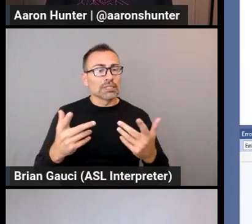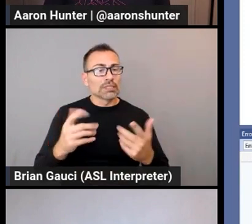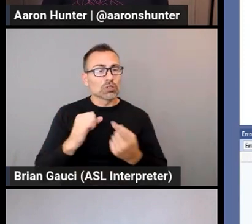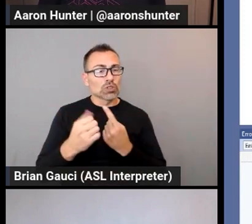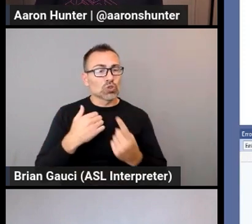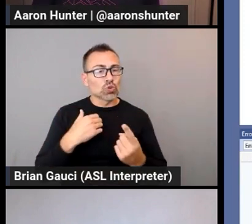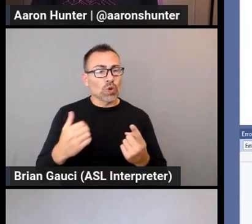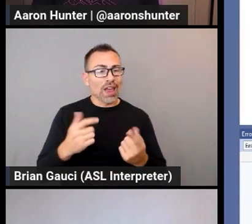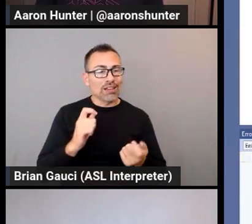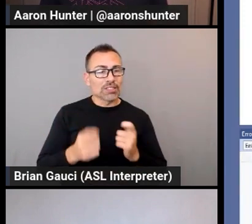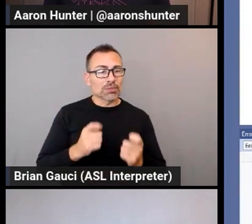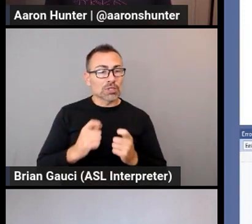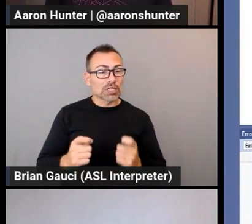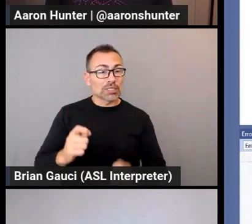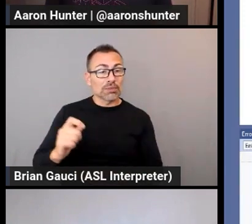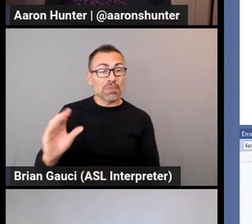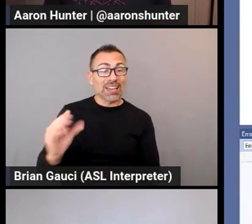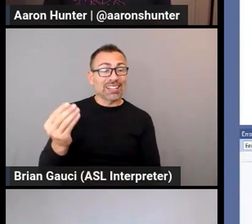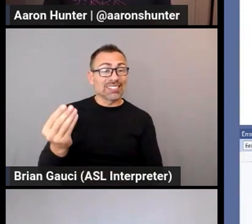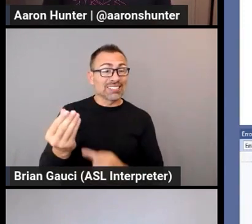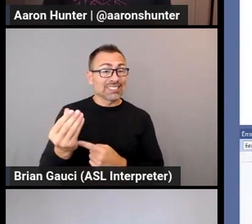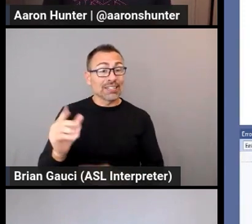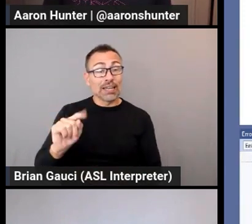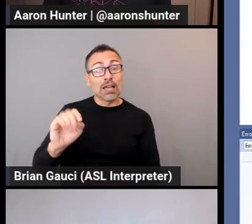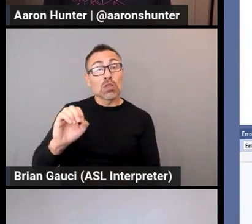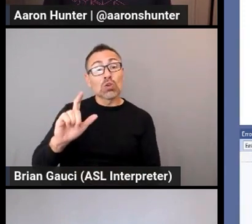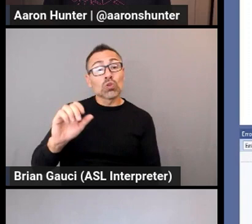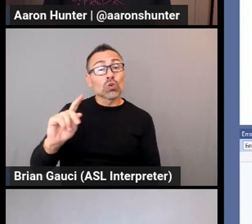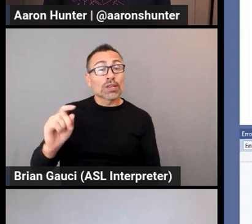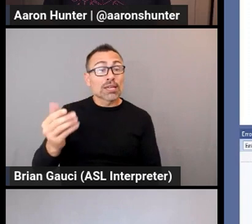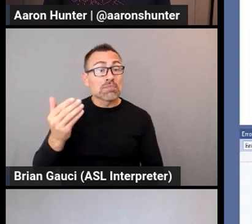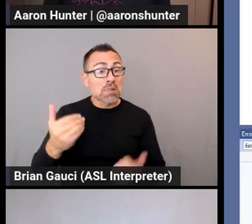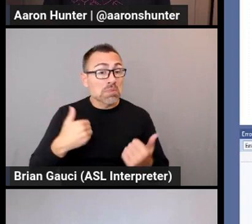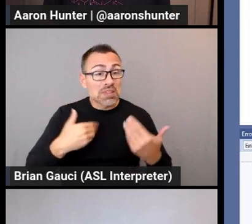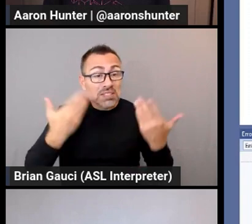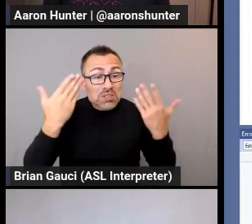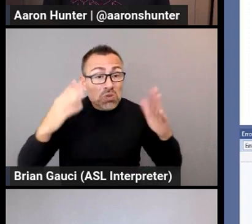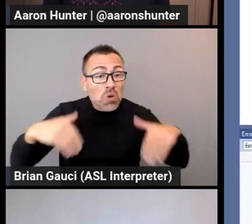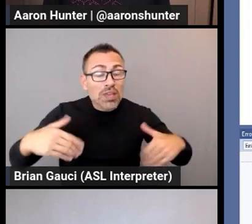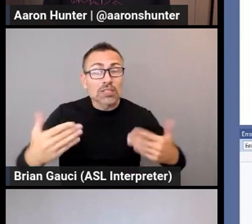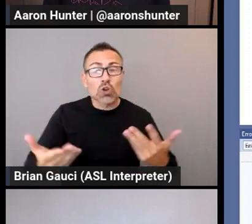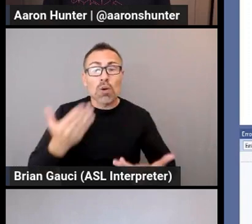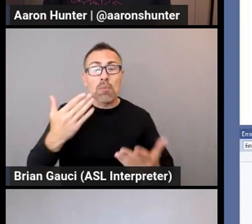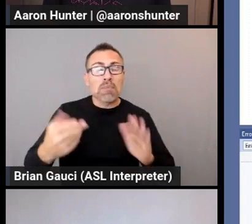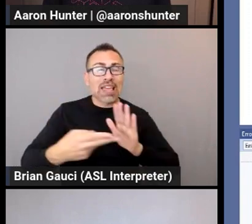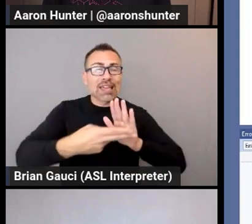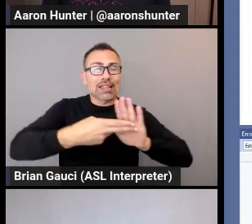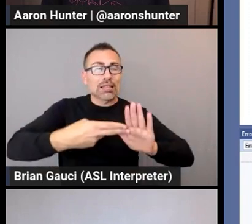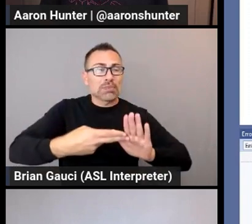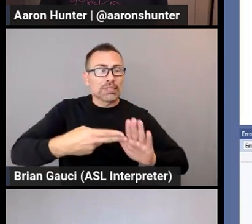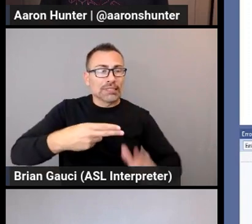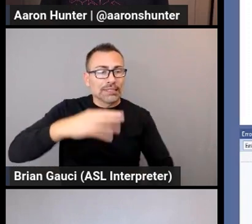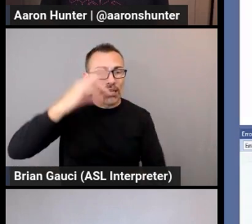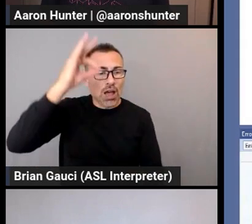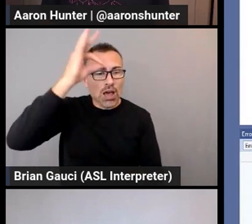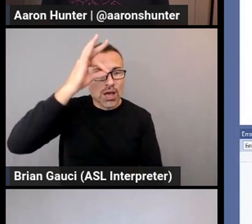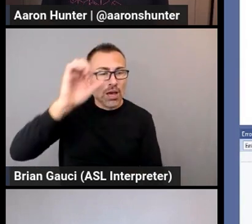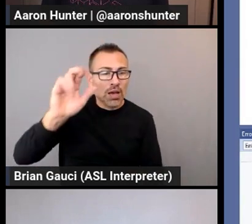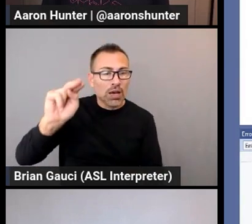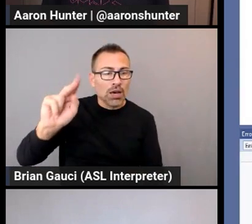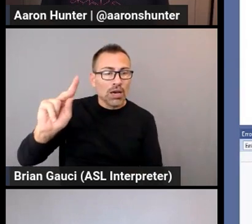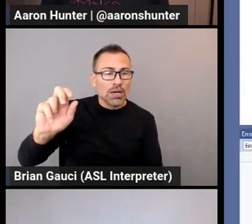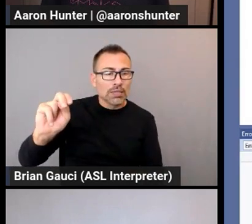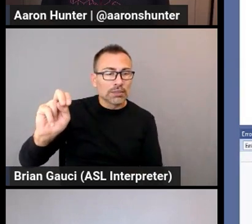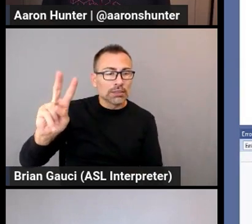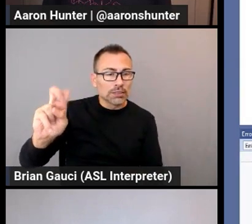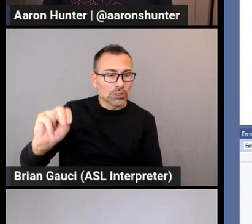the toolkit may not be aware of yet. So it may mark it as an unknown sort of package, but where it has the knowledge that we're constantly sort of improving